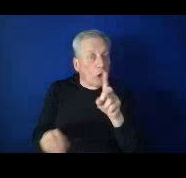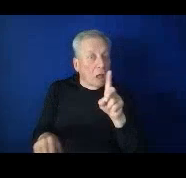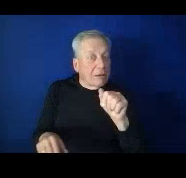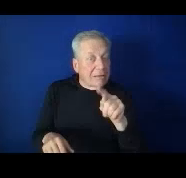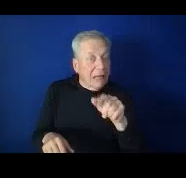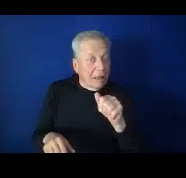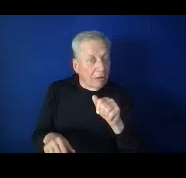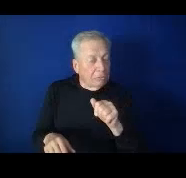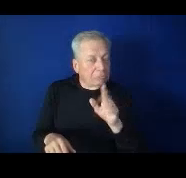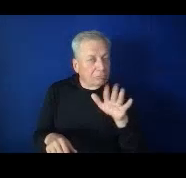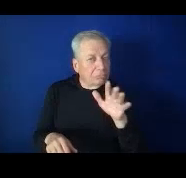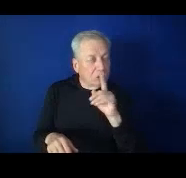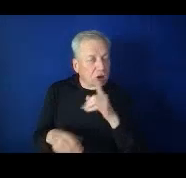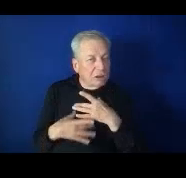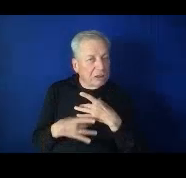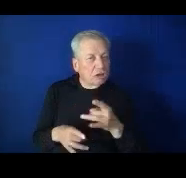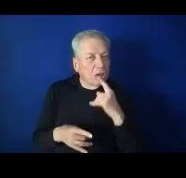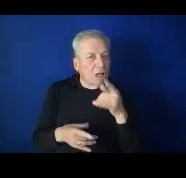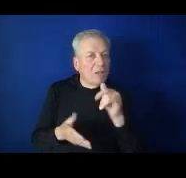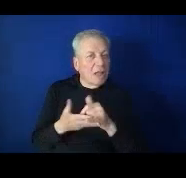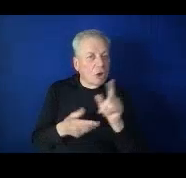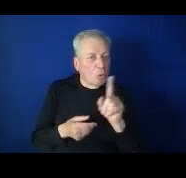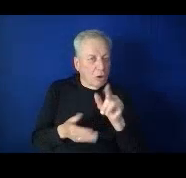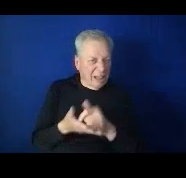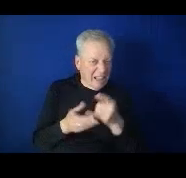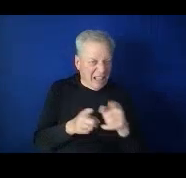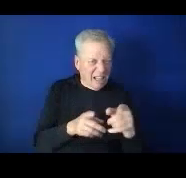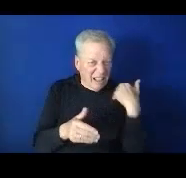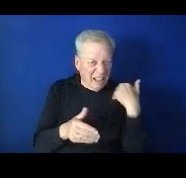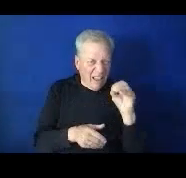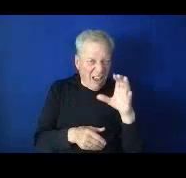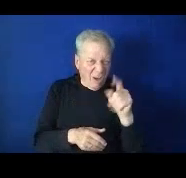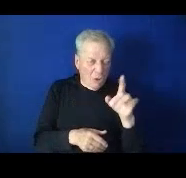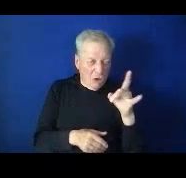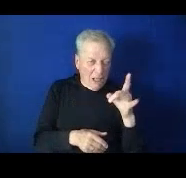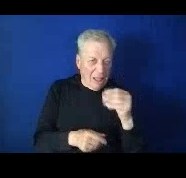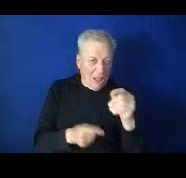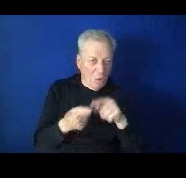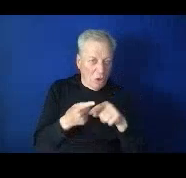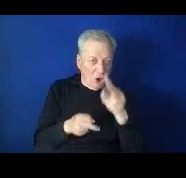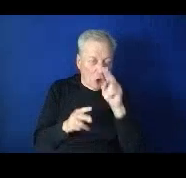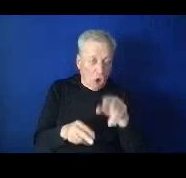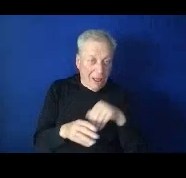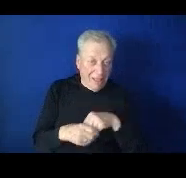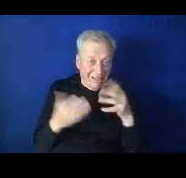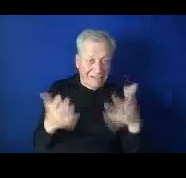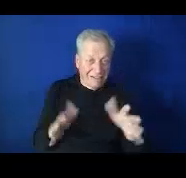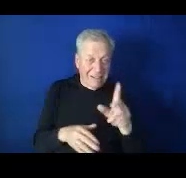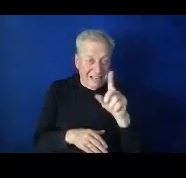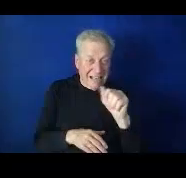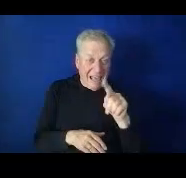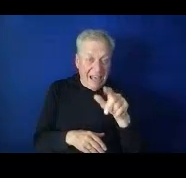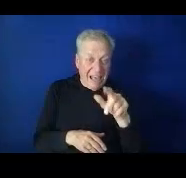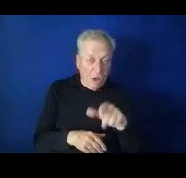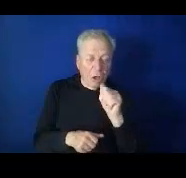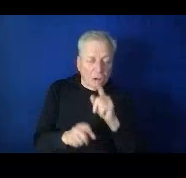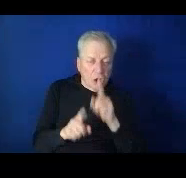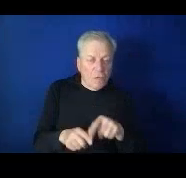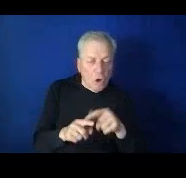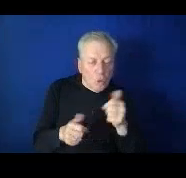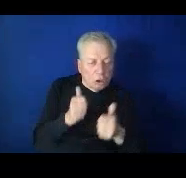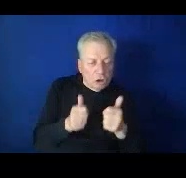interesting. This is for an eruption of Steamboat Geyser on October 8th. And when you look at the data, you can solve for which